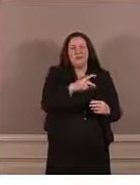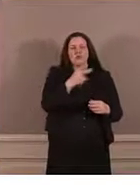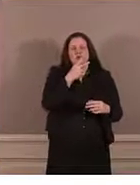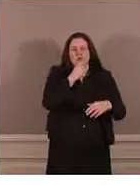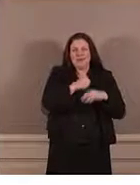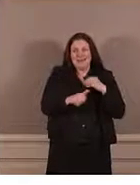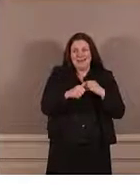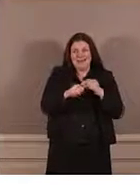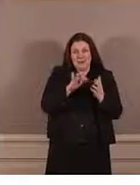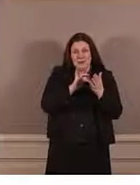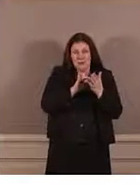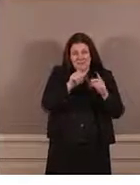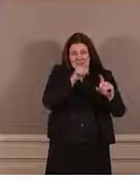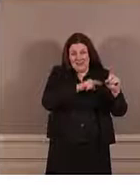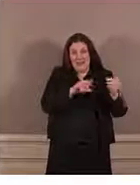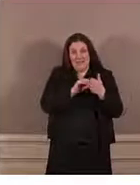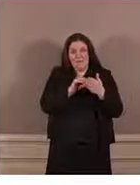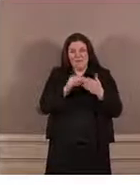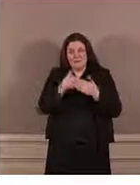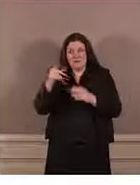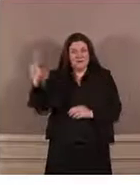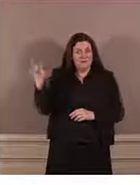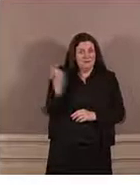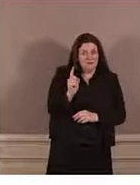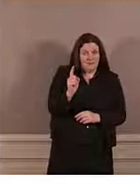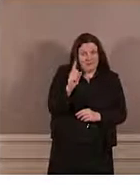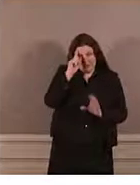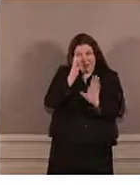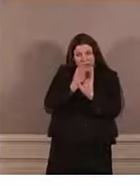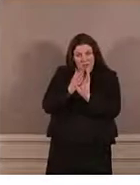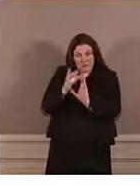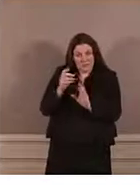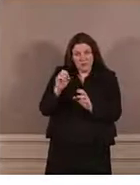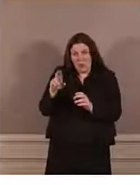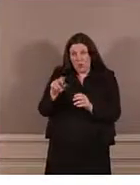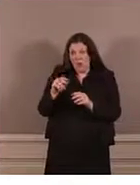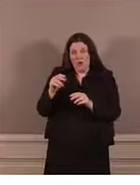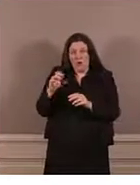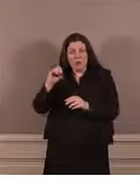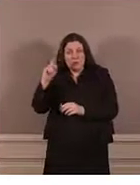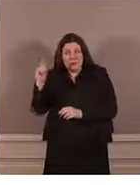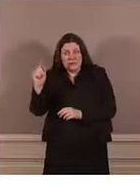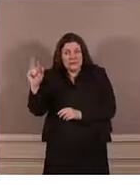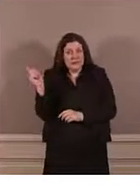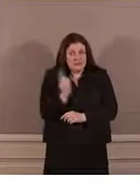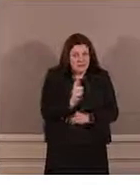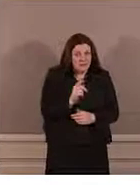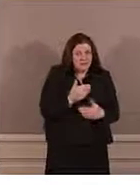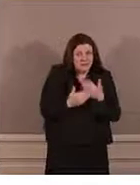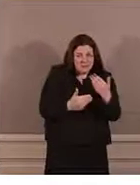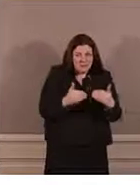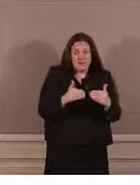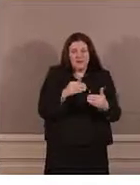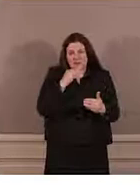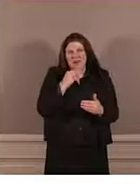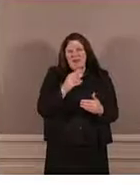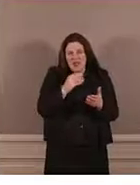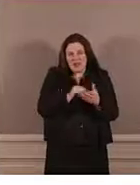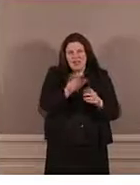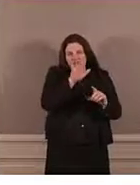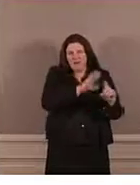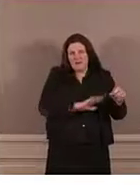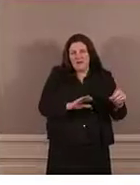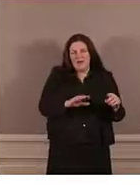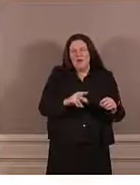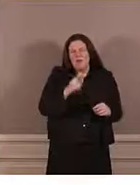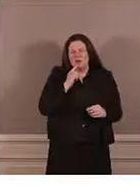external professionals such as psychologists or occupational therapists. However, we did see that there could be room for improvement